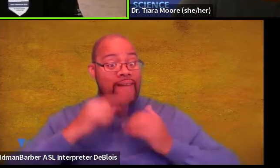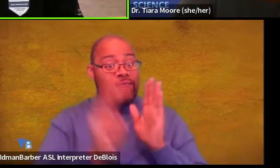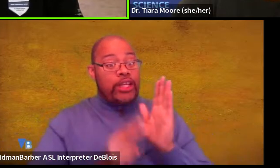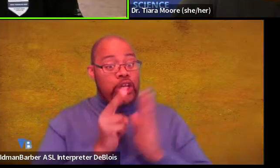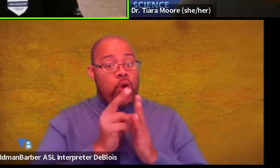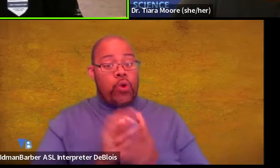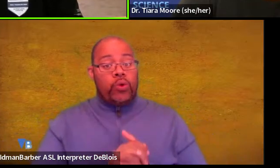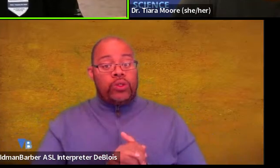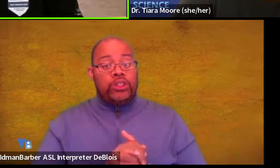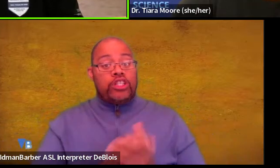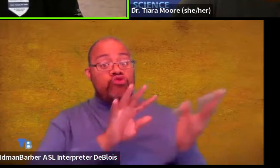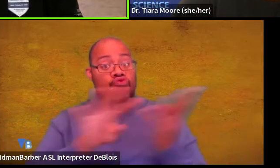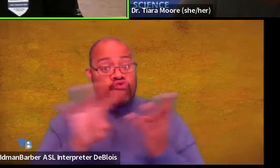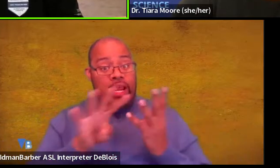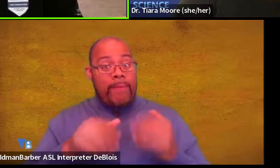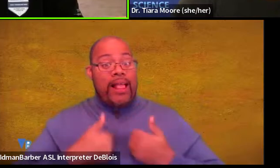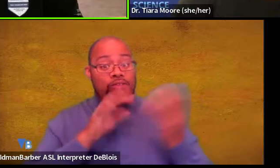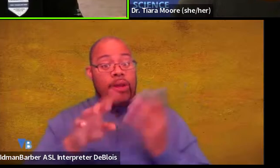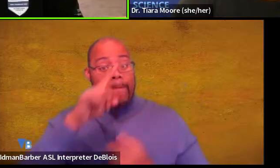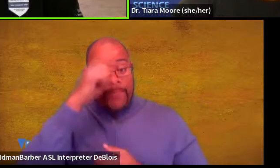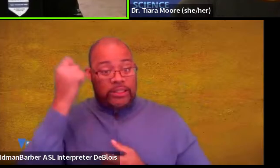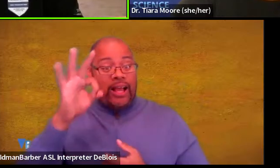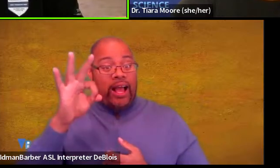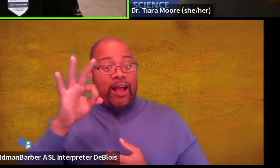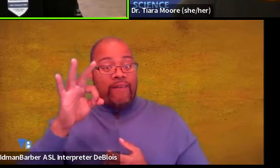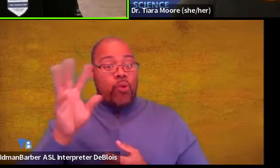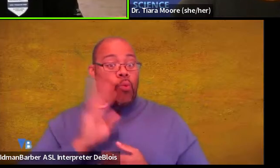video live streaming because of the